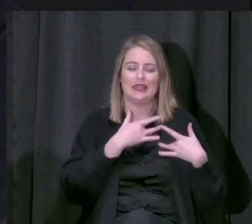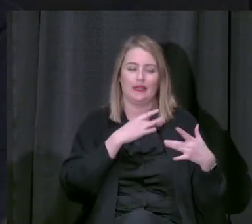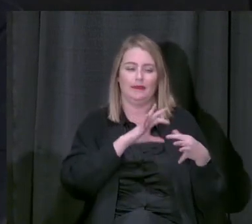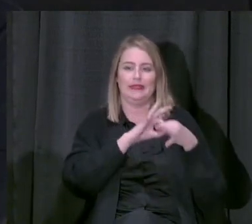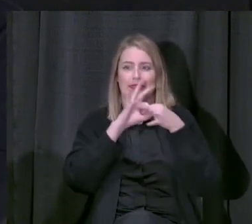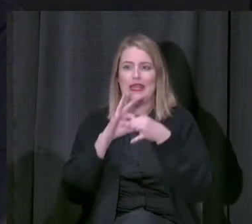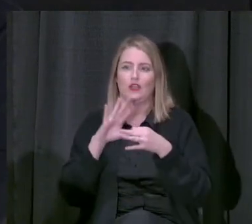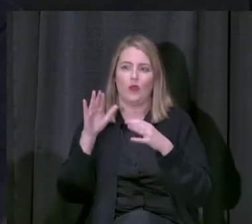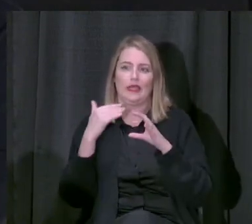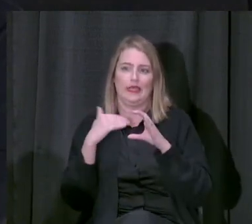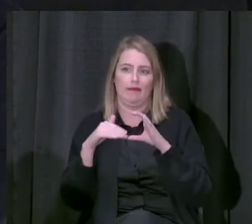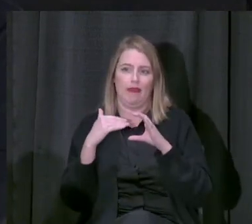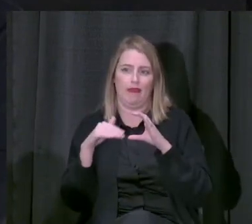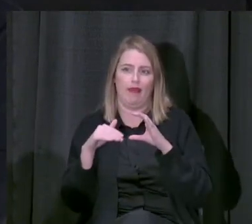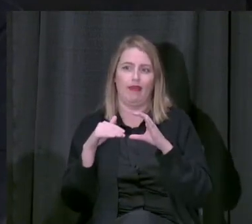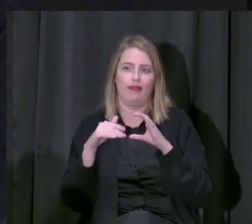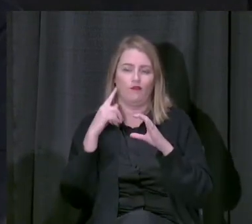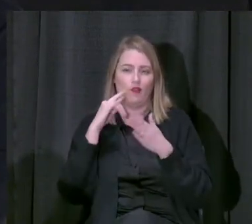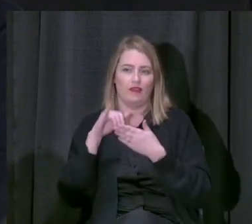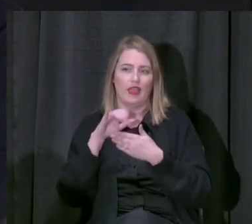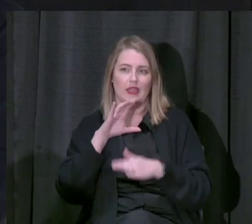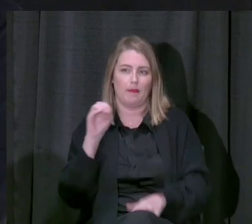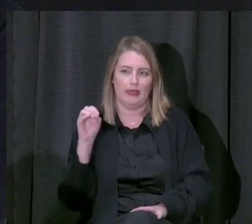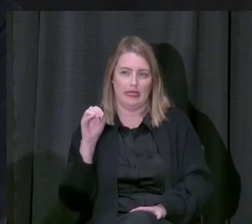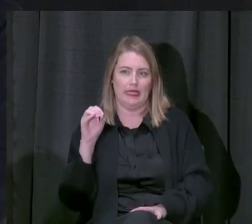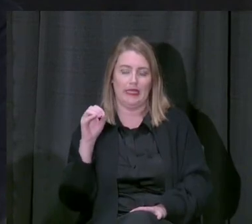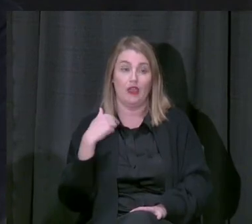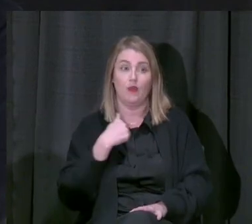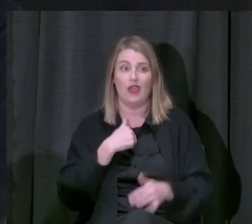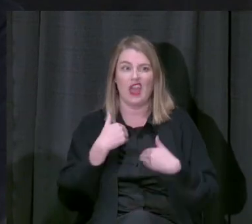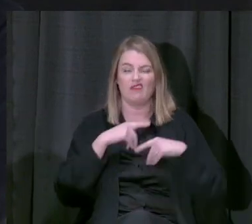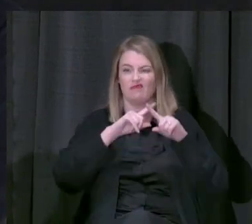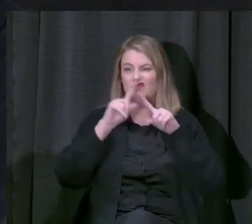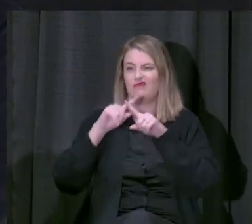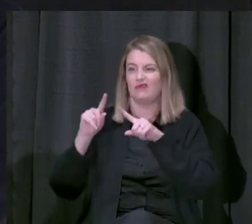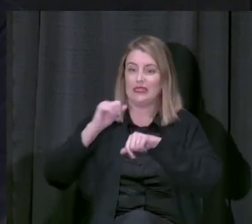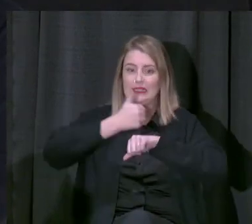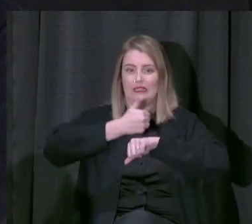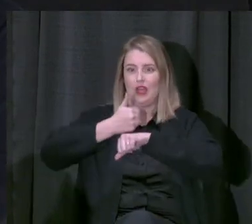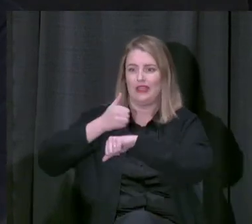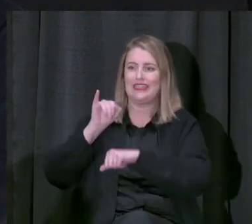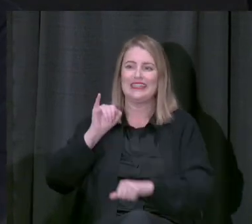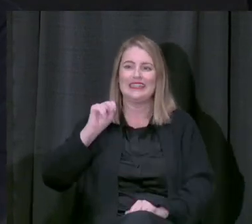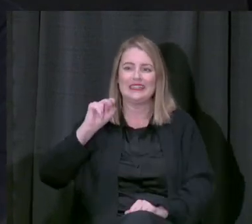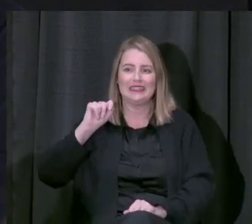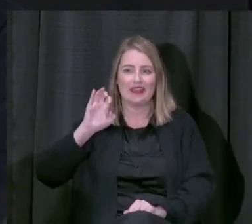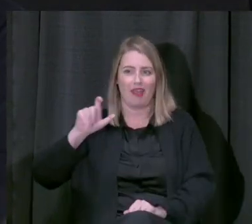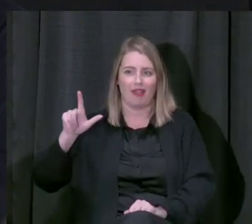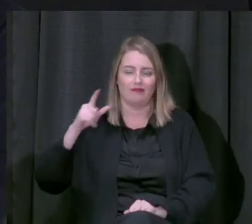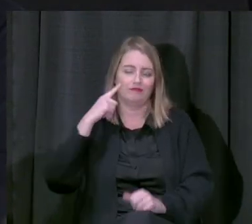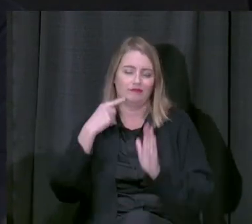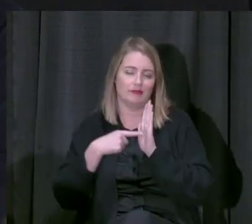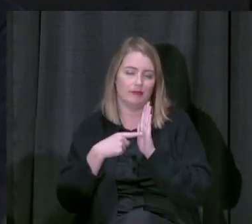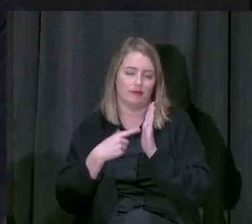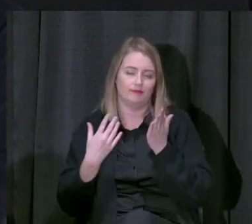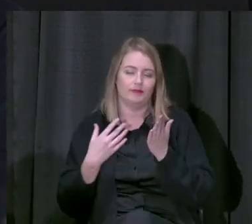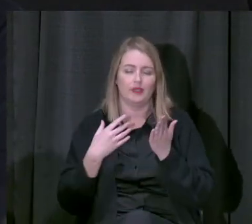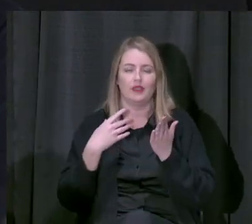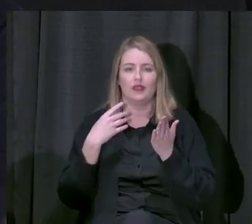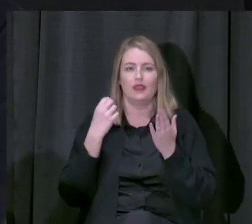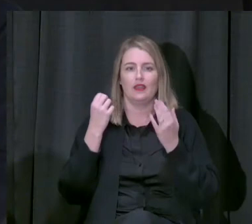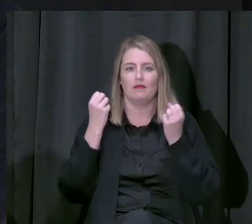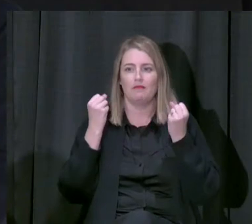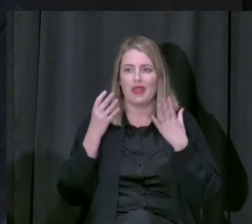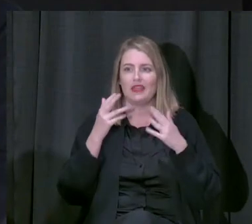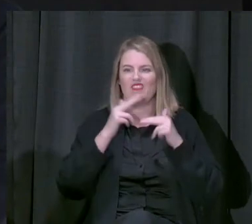the email of the company. We've got a number of installations at Intel, for example, and you know, a lot of